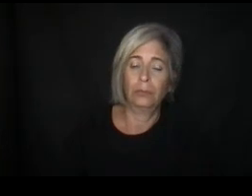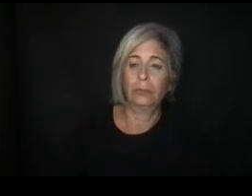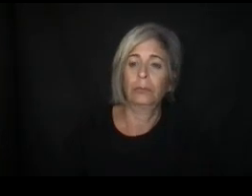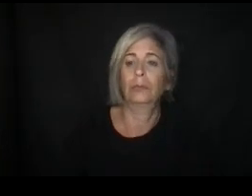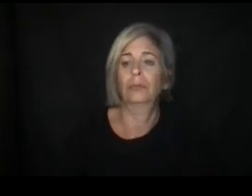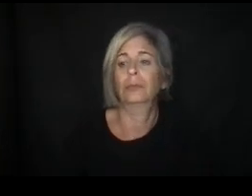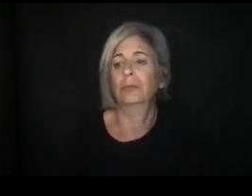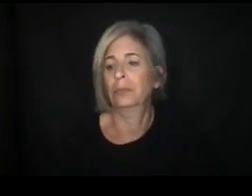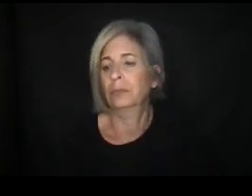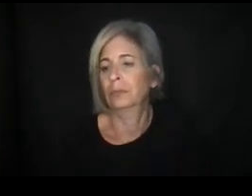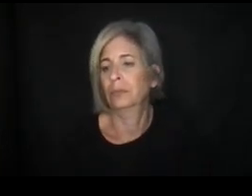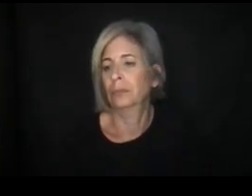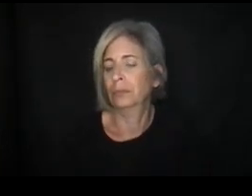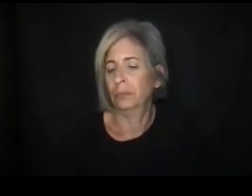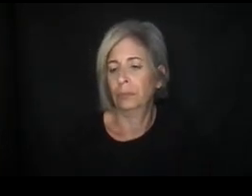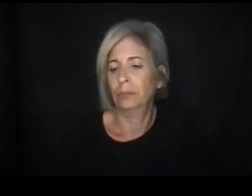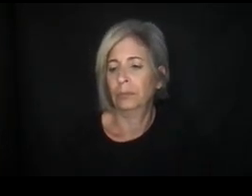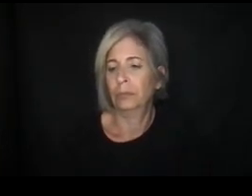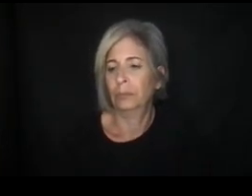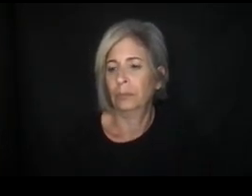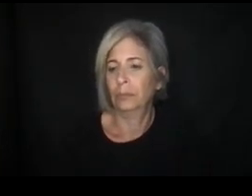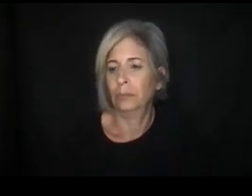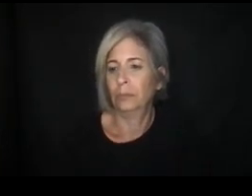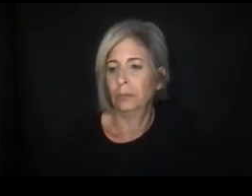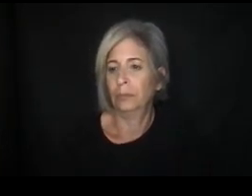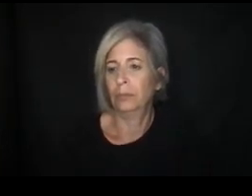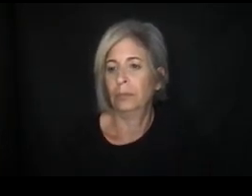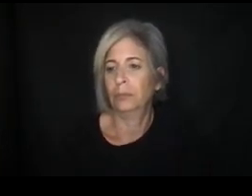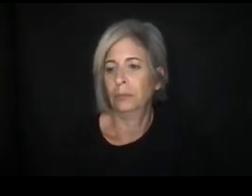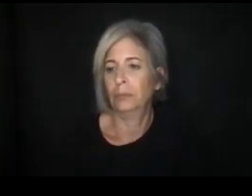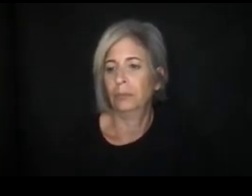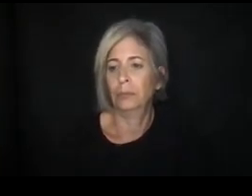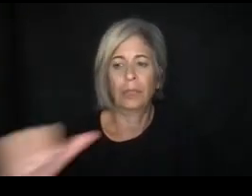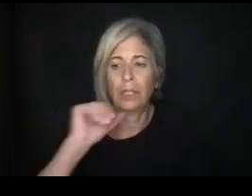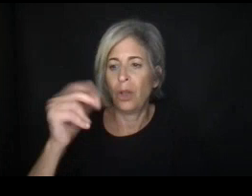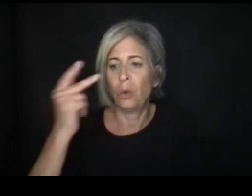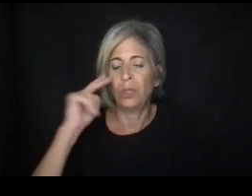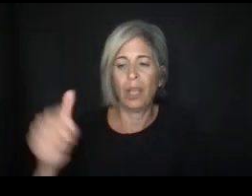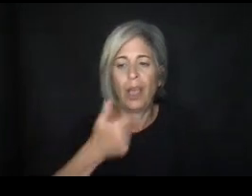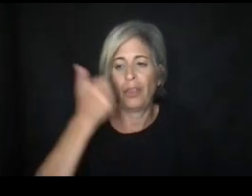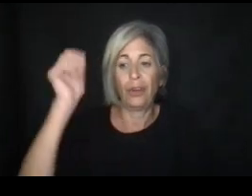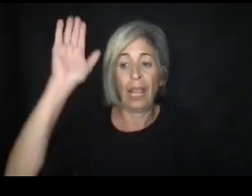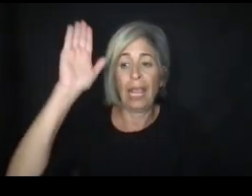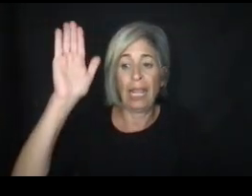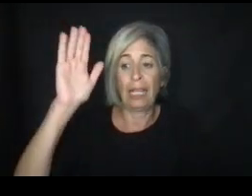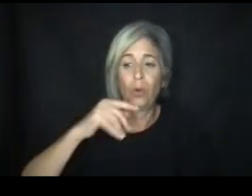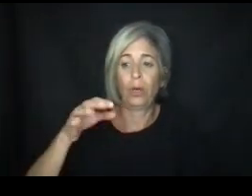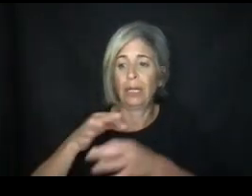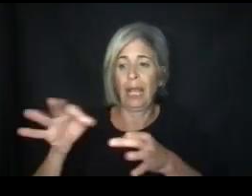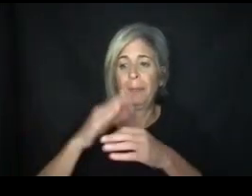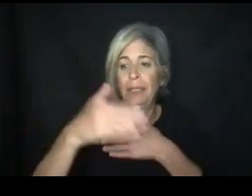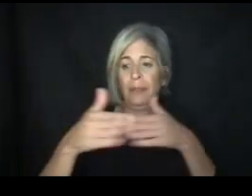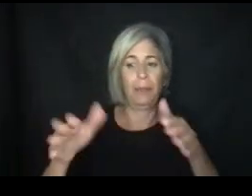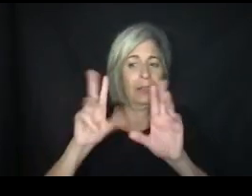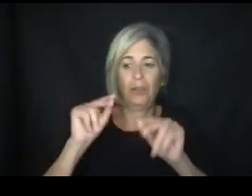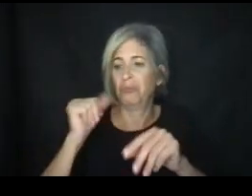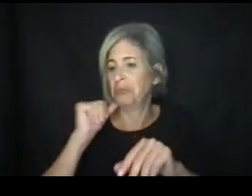I'll move on. I don't see any other hands raised or questions in the comment box.